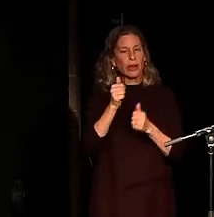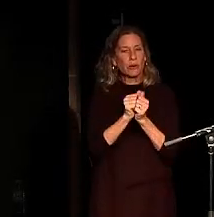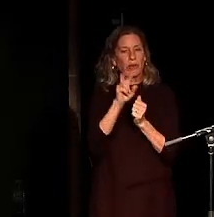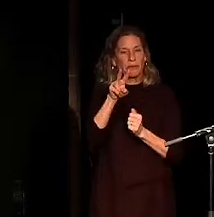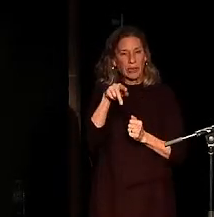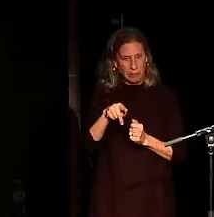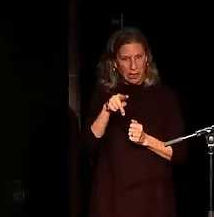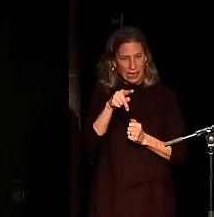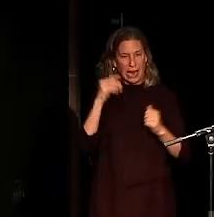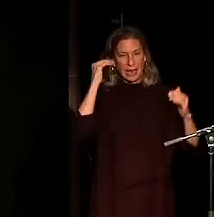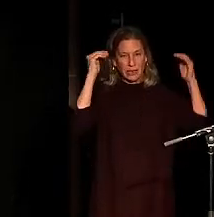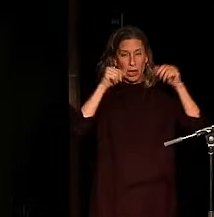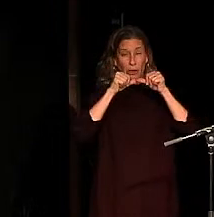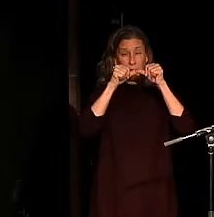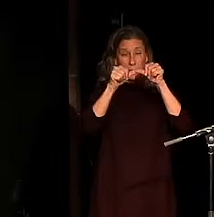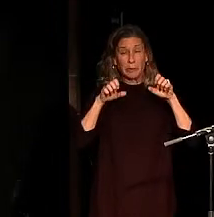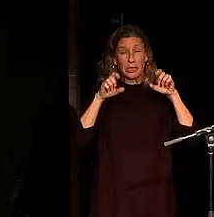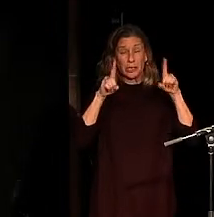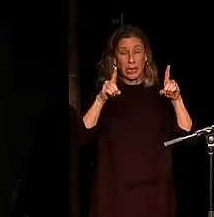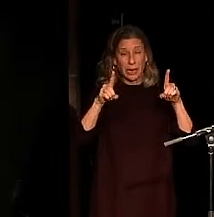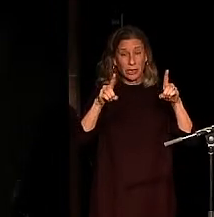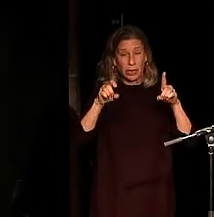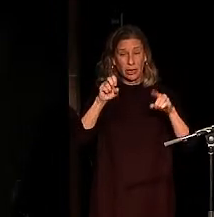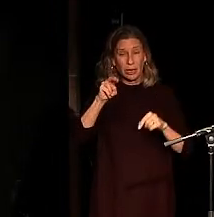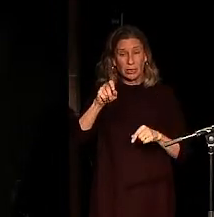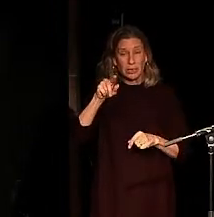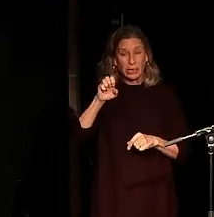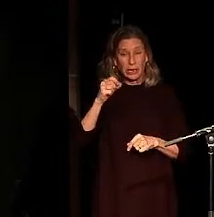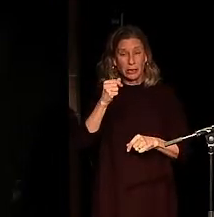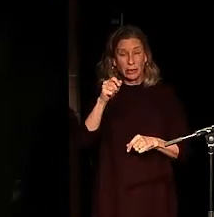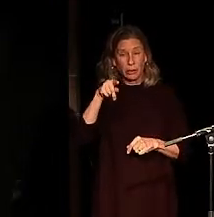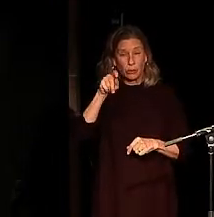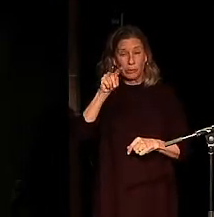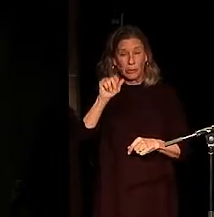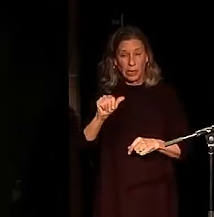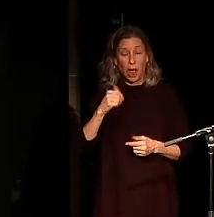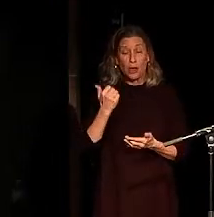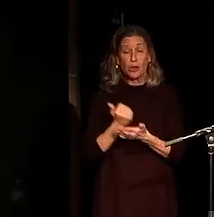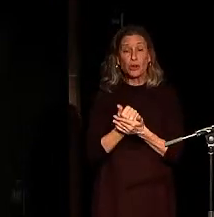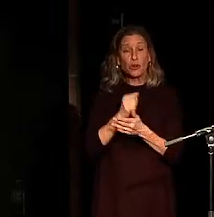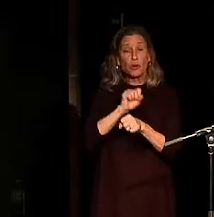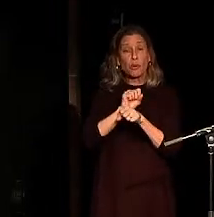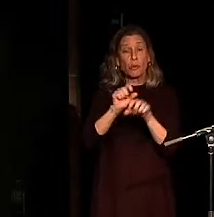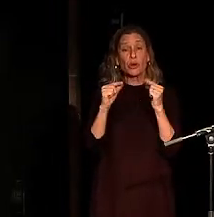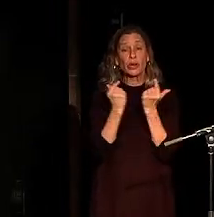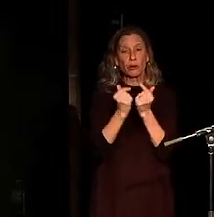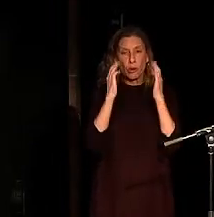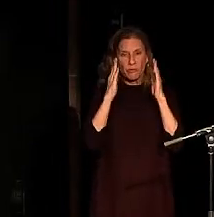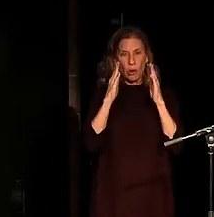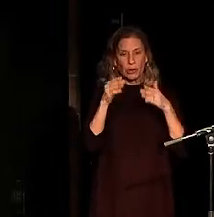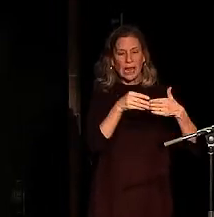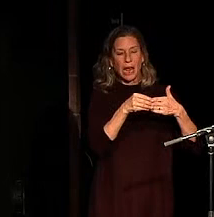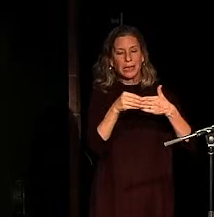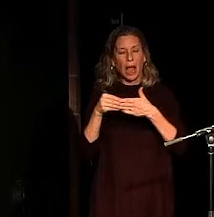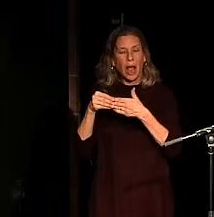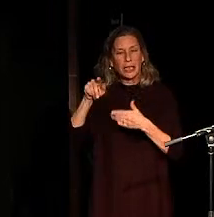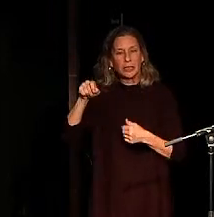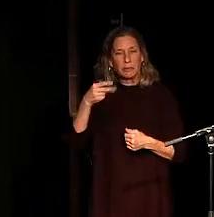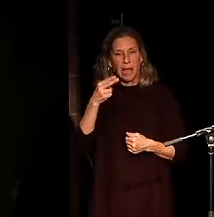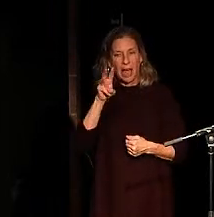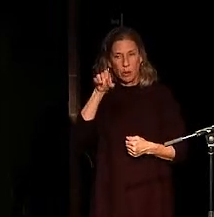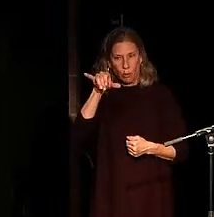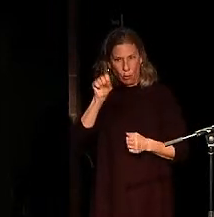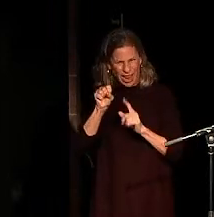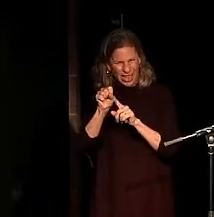of Adult and Continuing Education and Workforce Development, Sunil Gupta, the new working group focused on guided pathways. I know